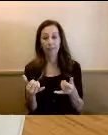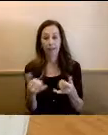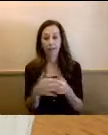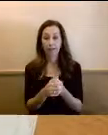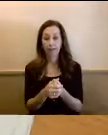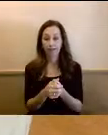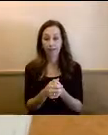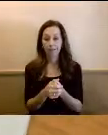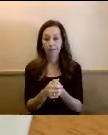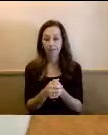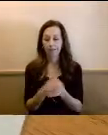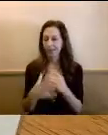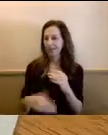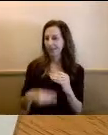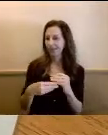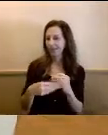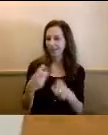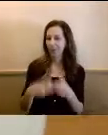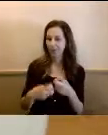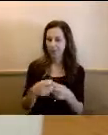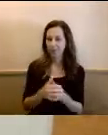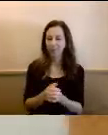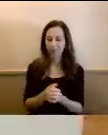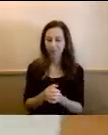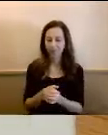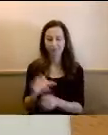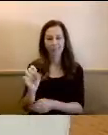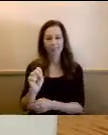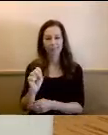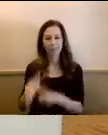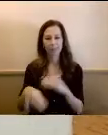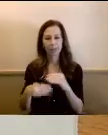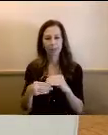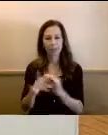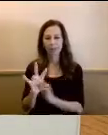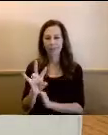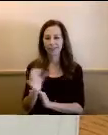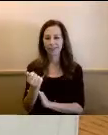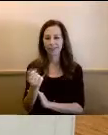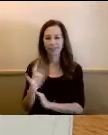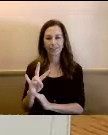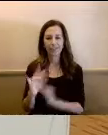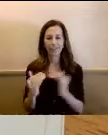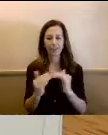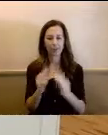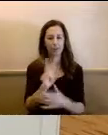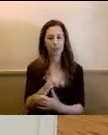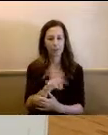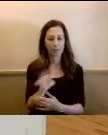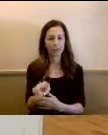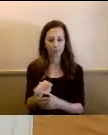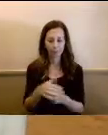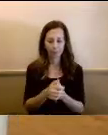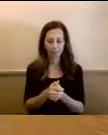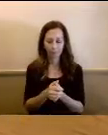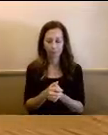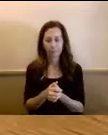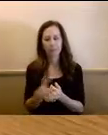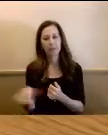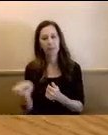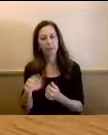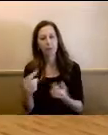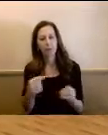Now we have an addition problem. S plus 17 equals 22. So we're